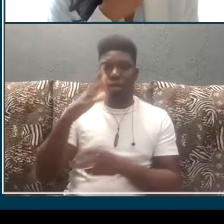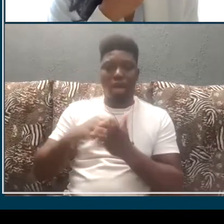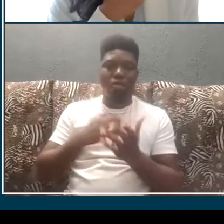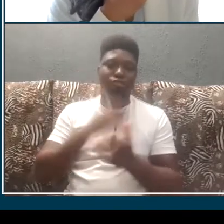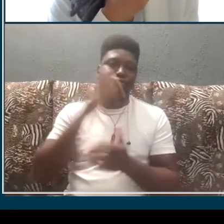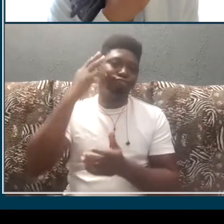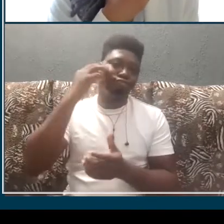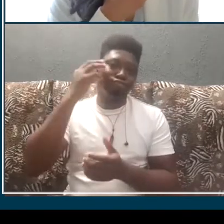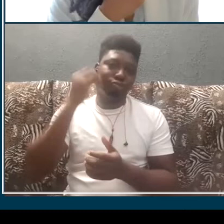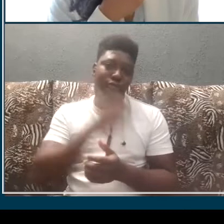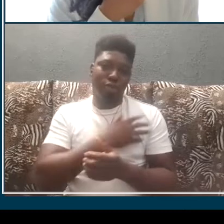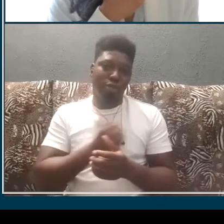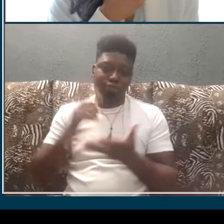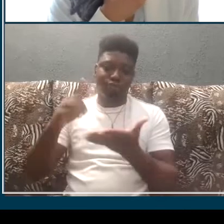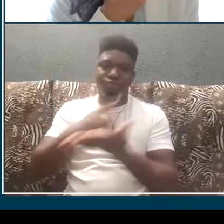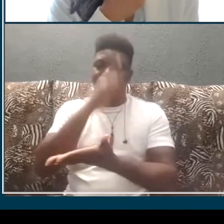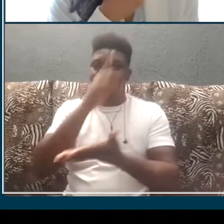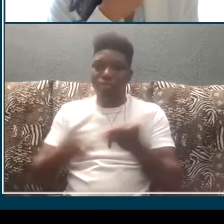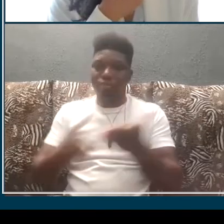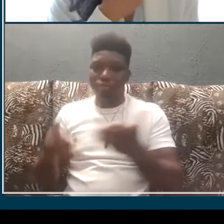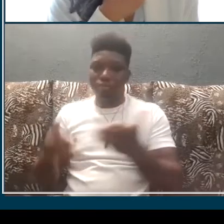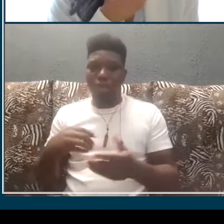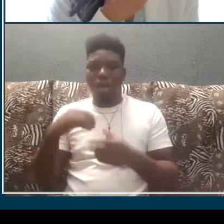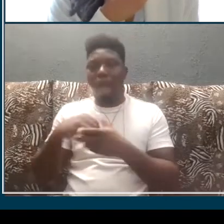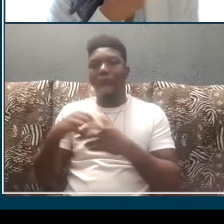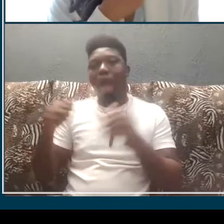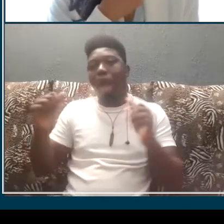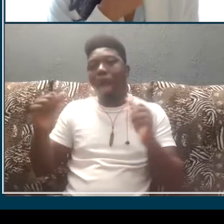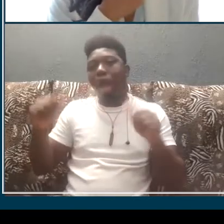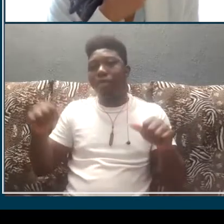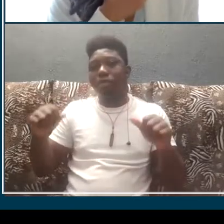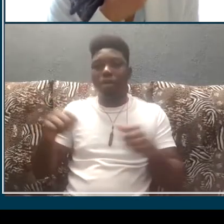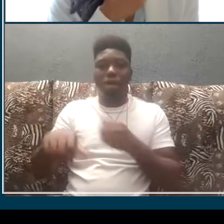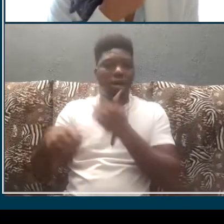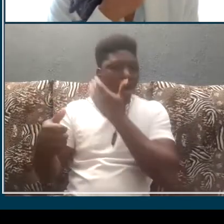discriminations and ableism from other people I experience are